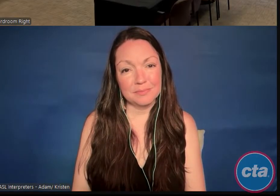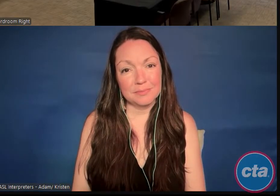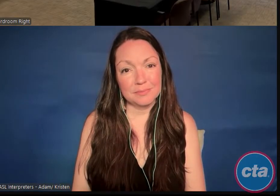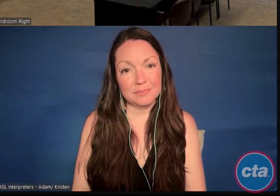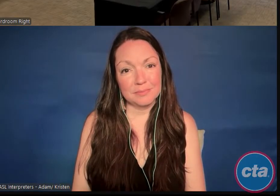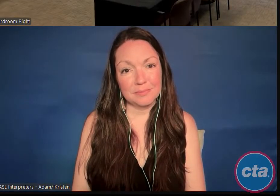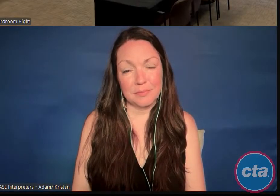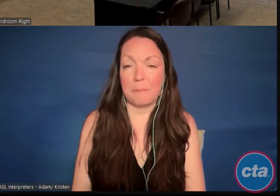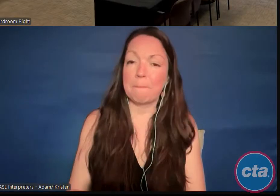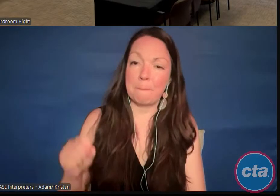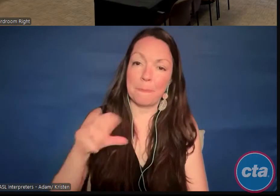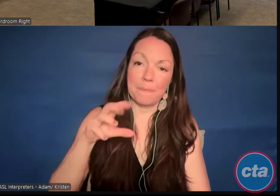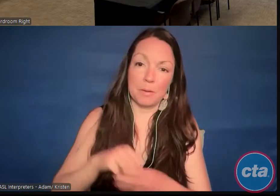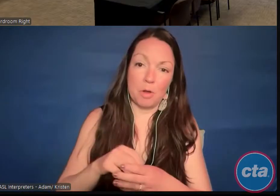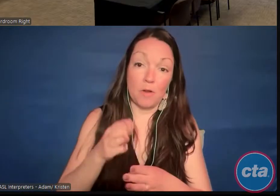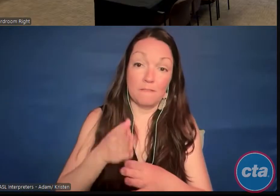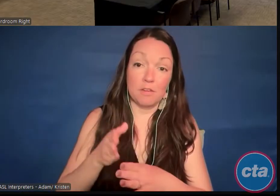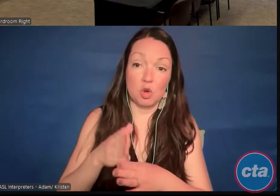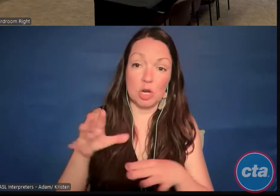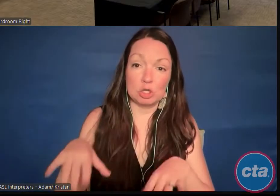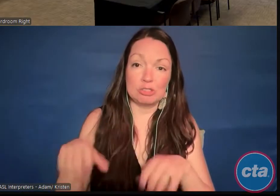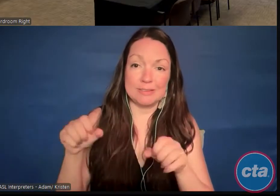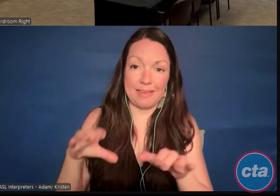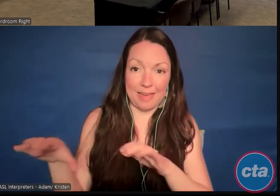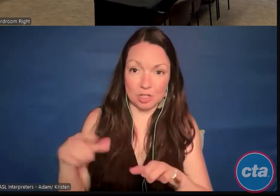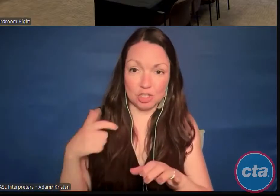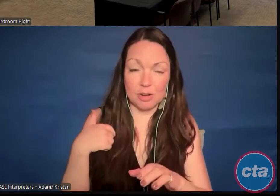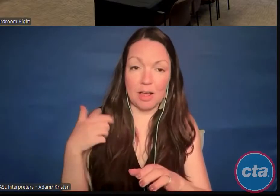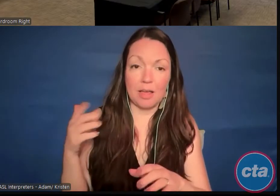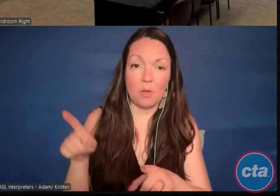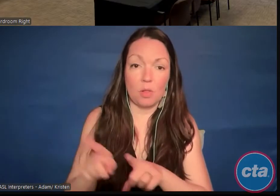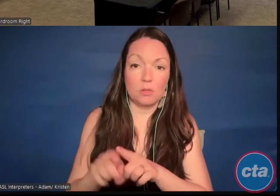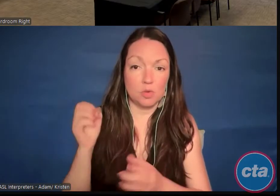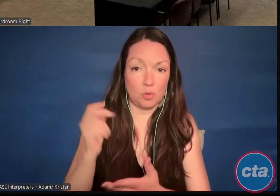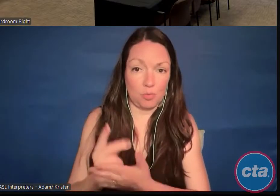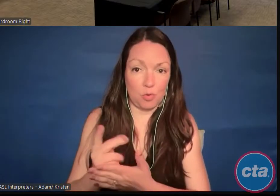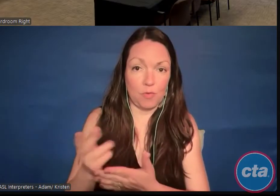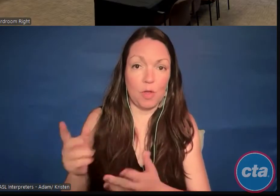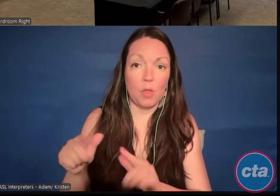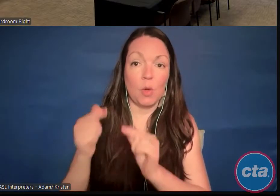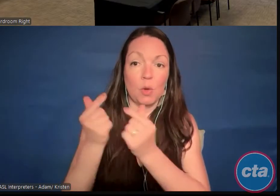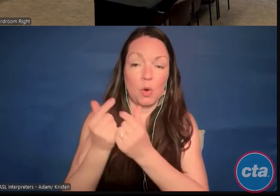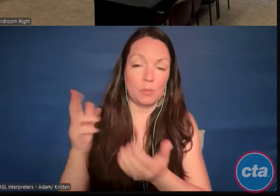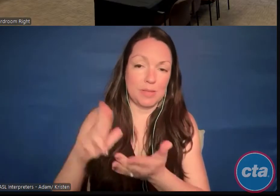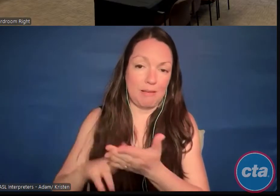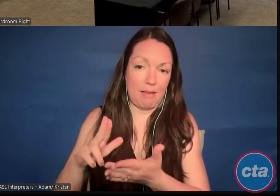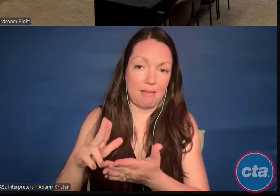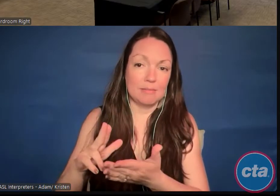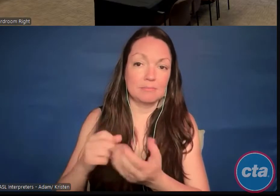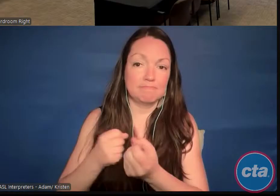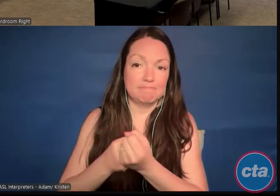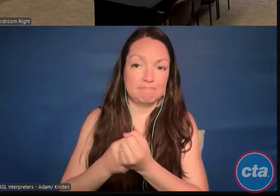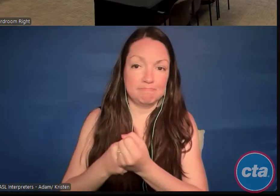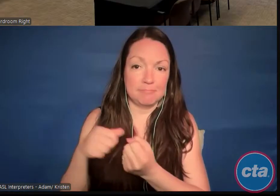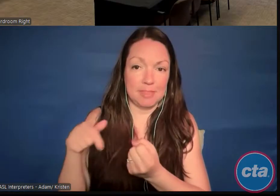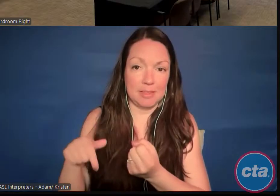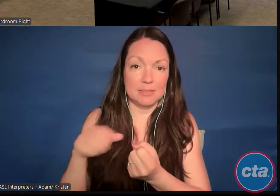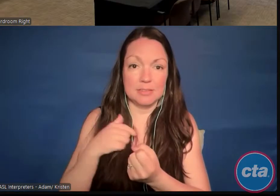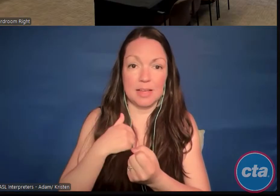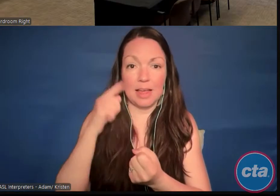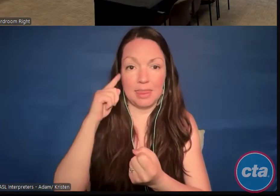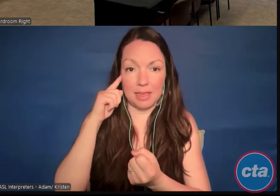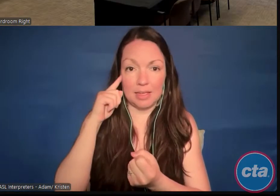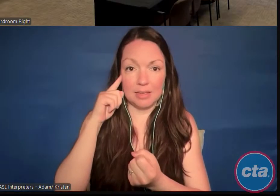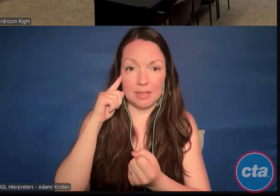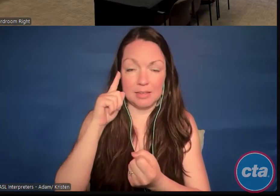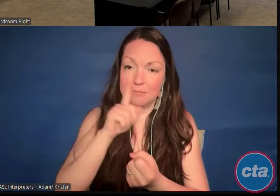as part of Communities Take Action, I had also approved, our group signing on to this, and this, I think,